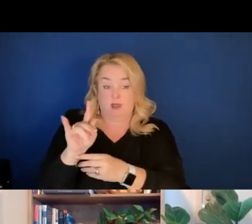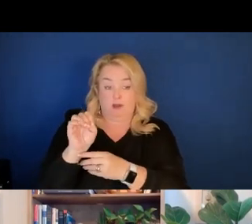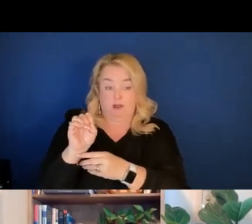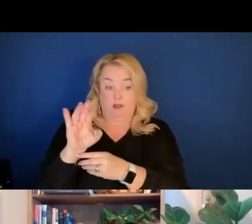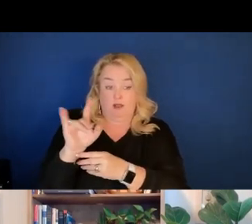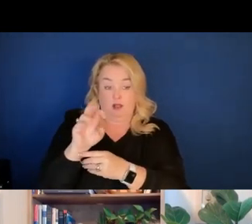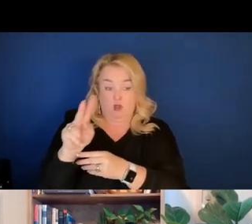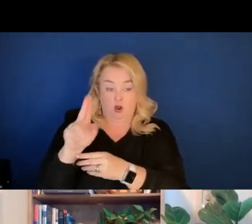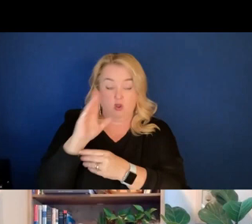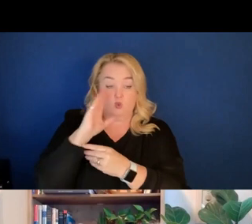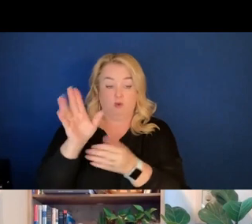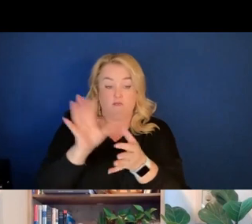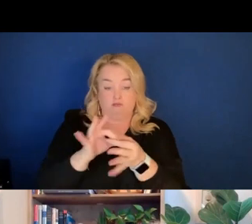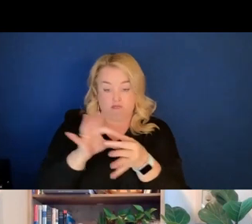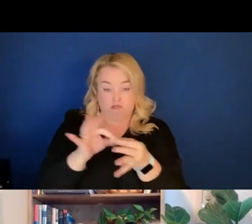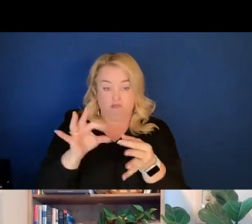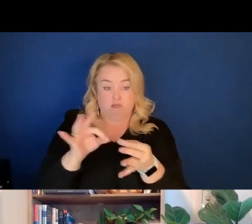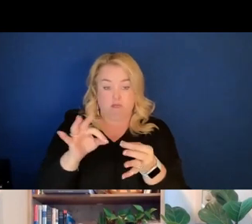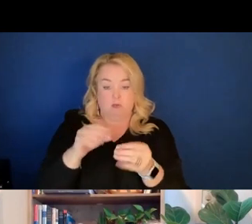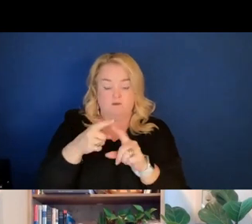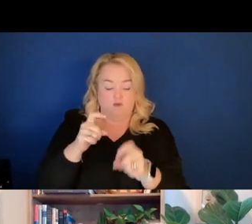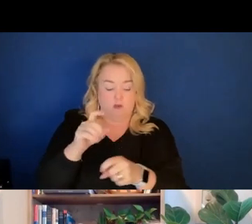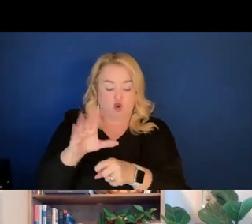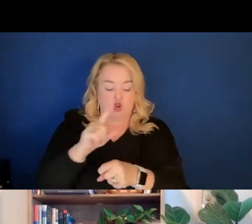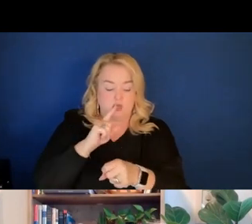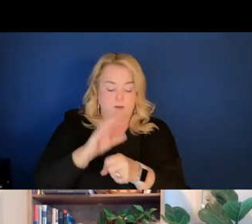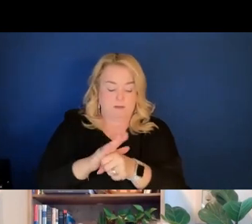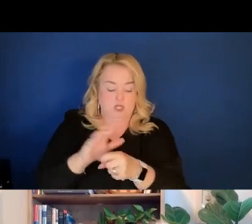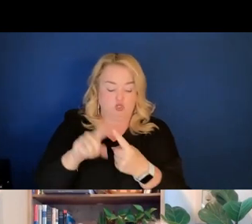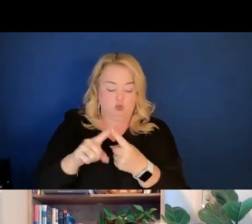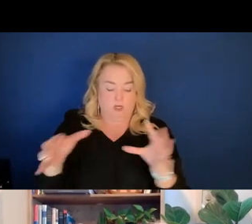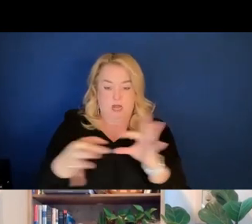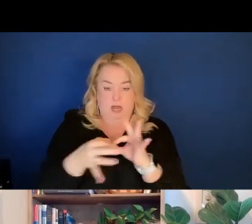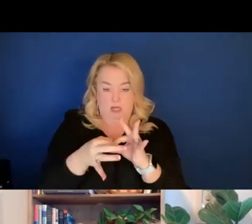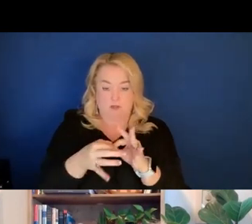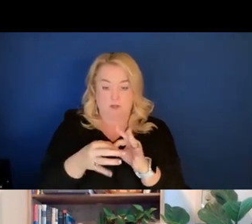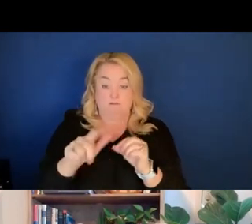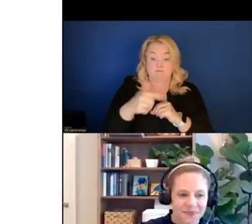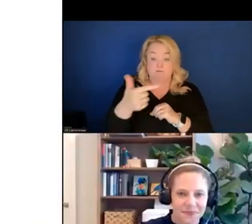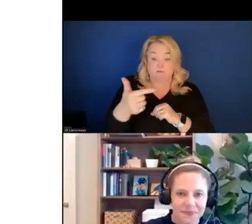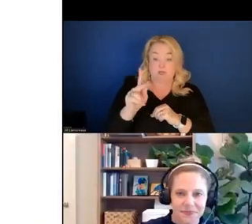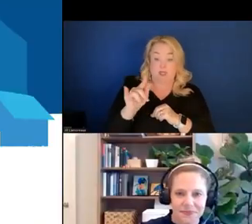spotlighting resources and tools from Commit to Connect. So Katie, I will hand it to you.